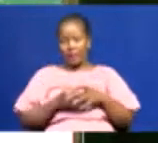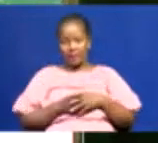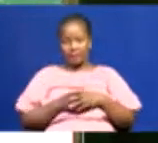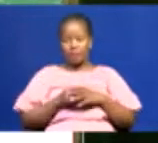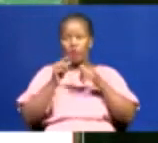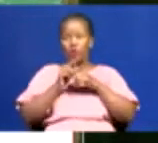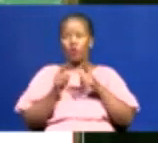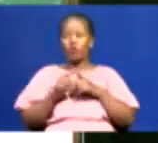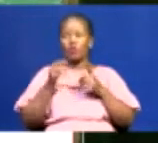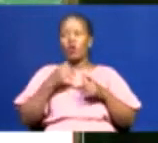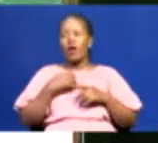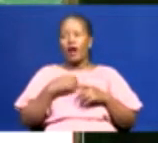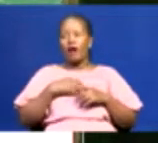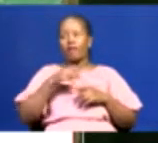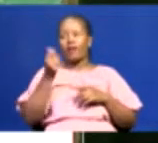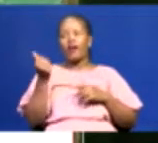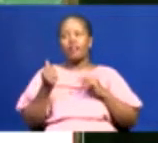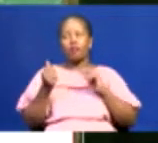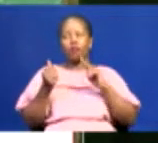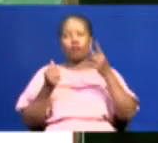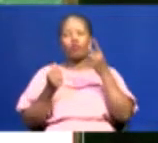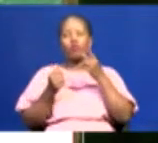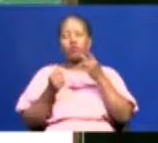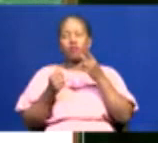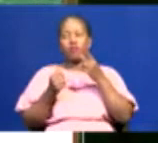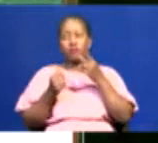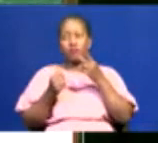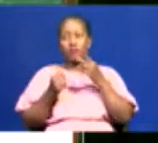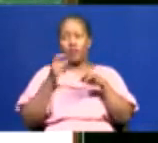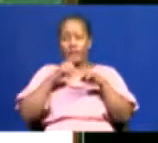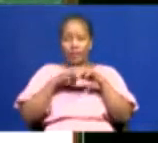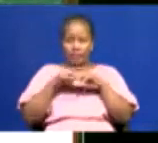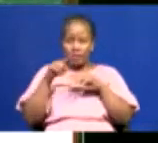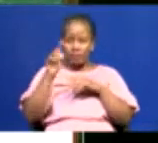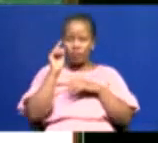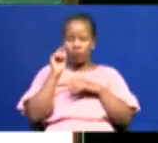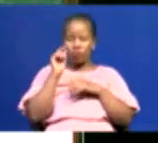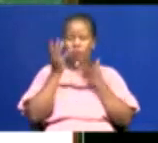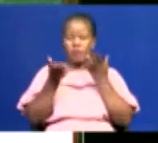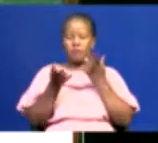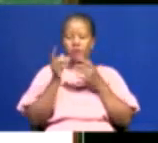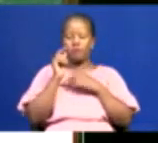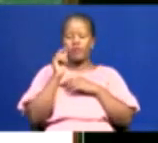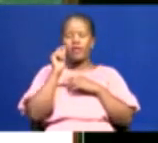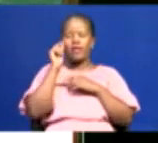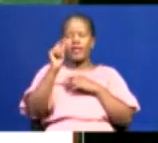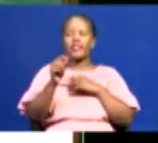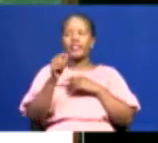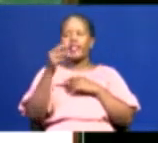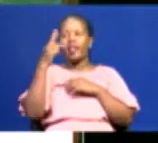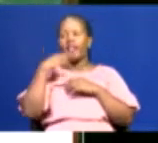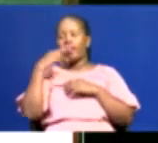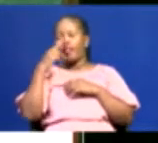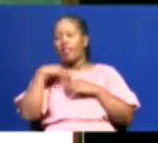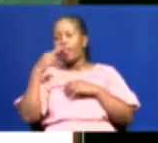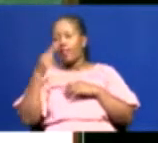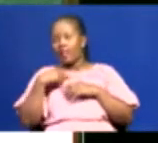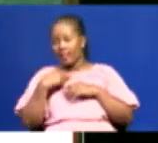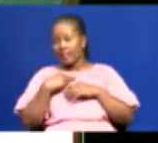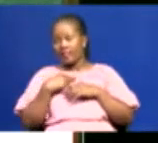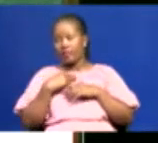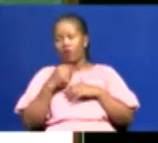And we have the triples. When you hit, for example, red on